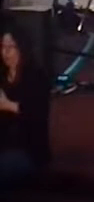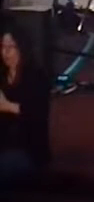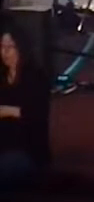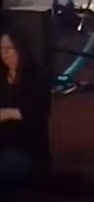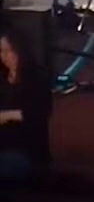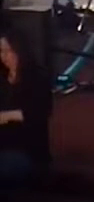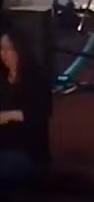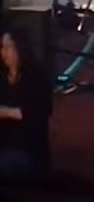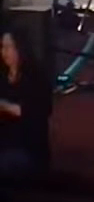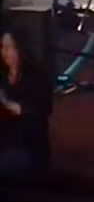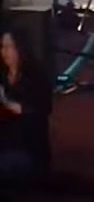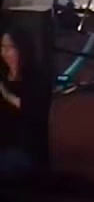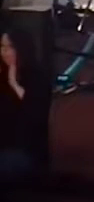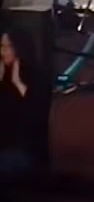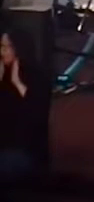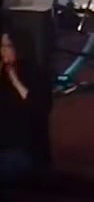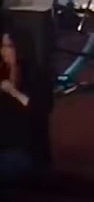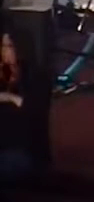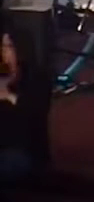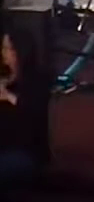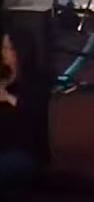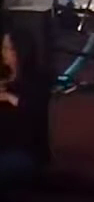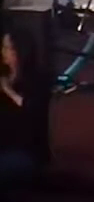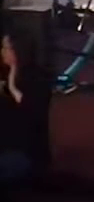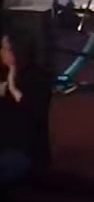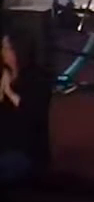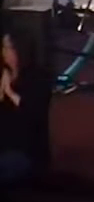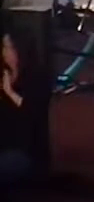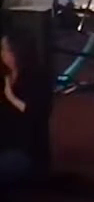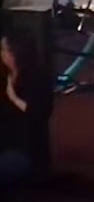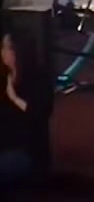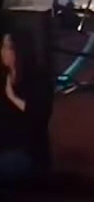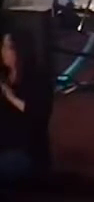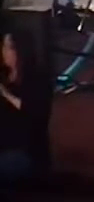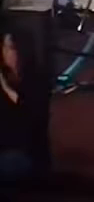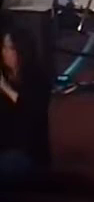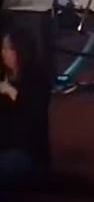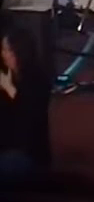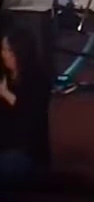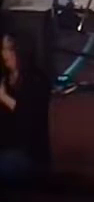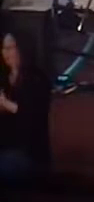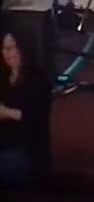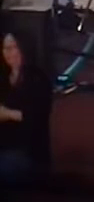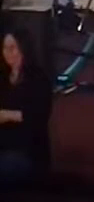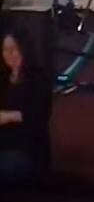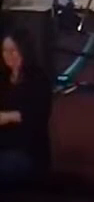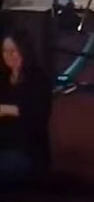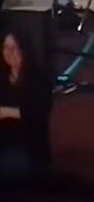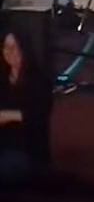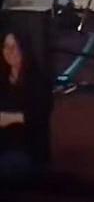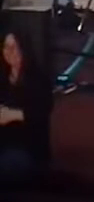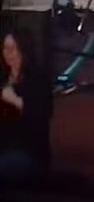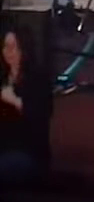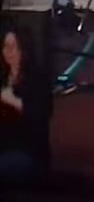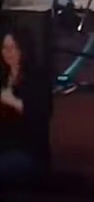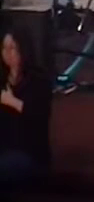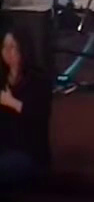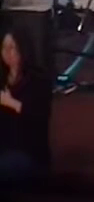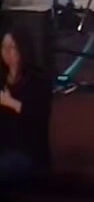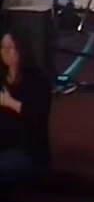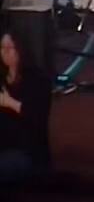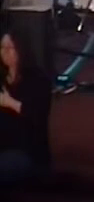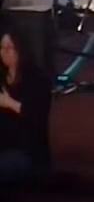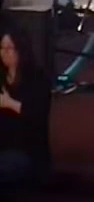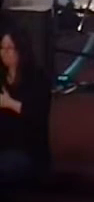could be brought before the church and exposed and rebuked before all? That would be a pretty tough thing to live under, right? That's